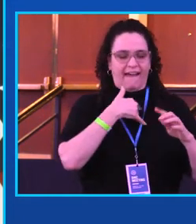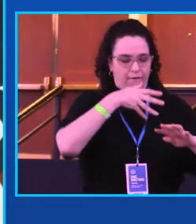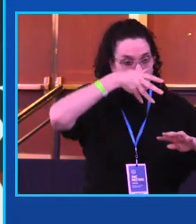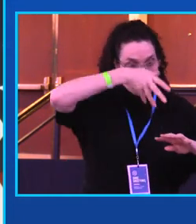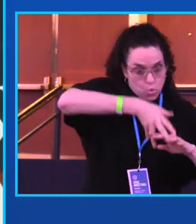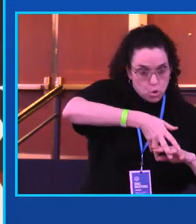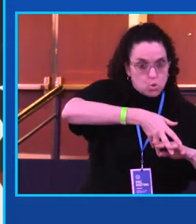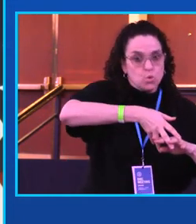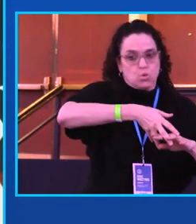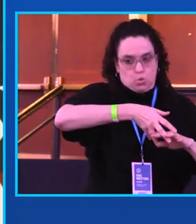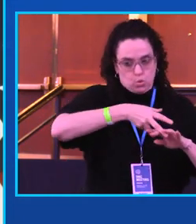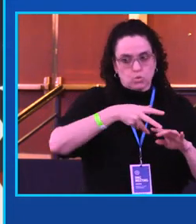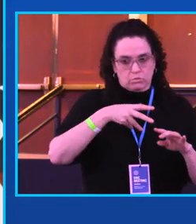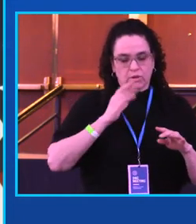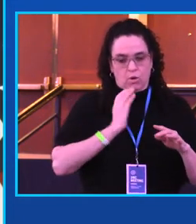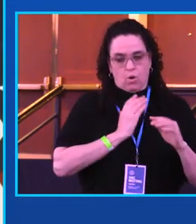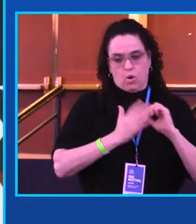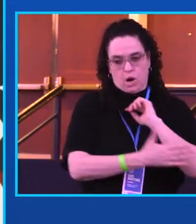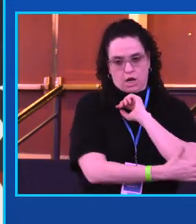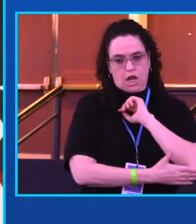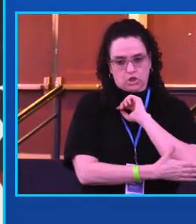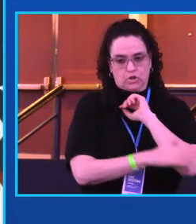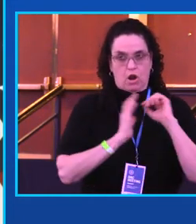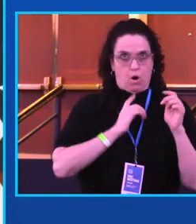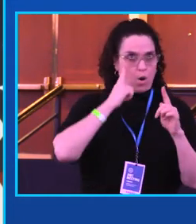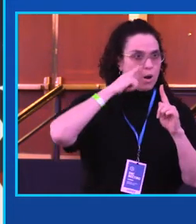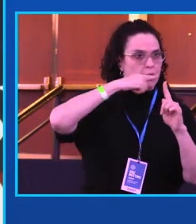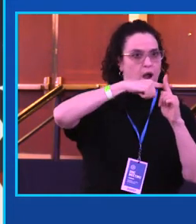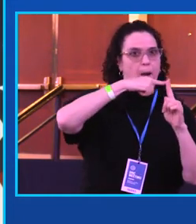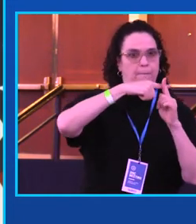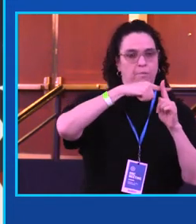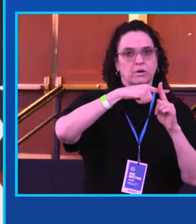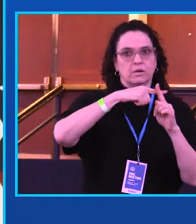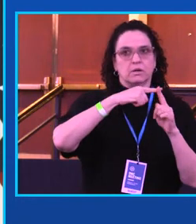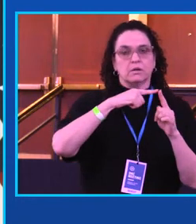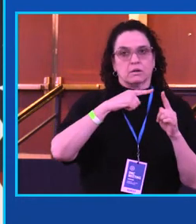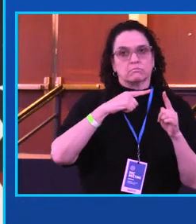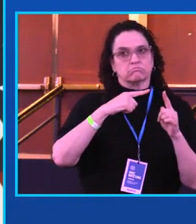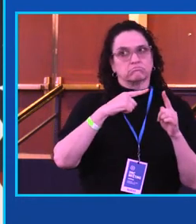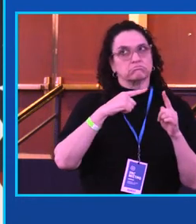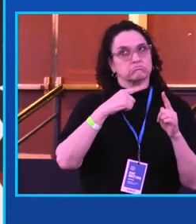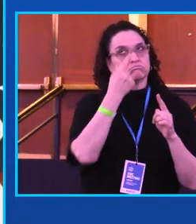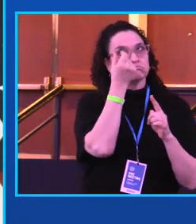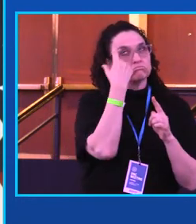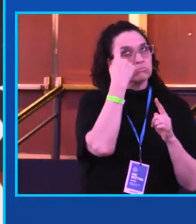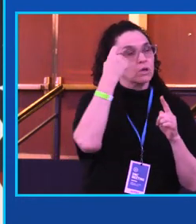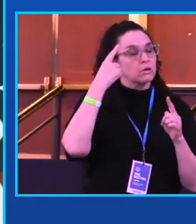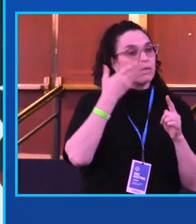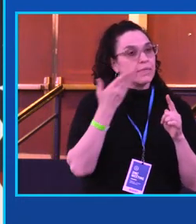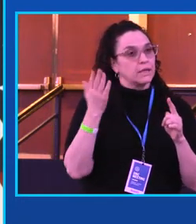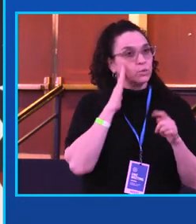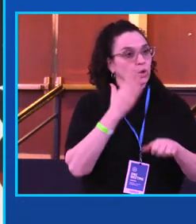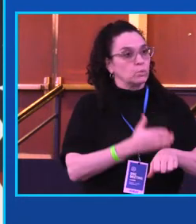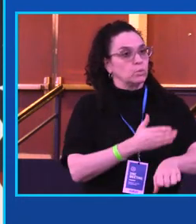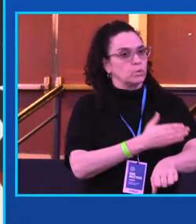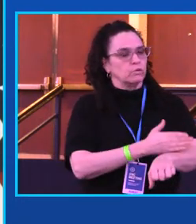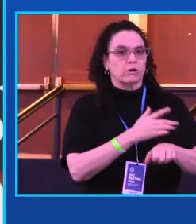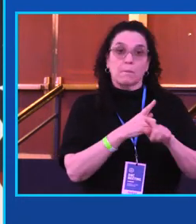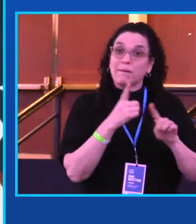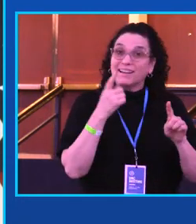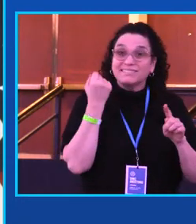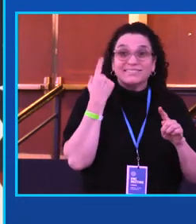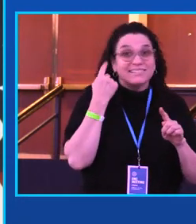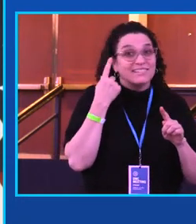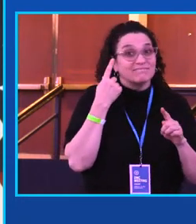of inevitability. The optimist says that things will get better, but that's just how things